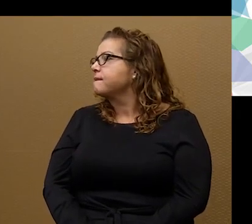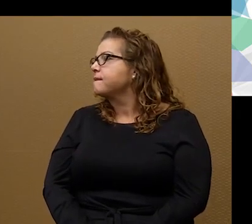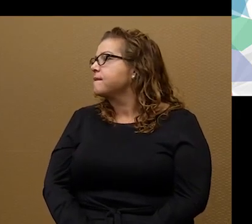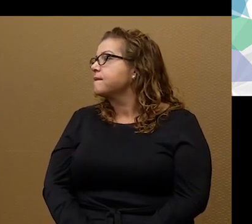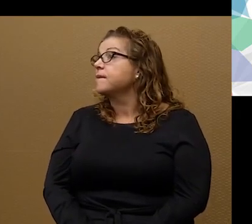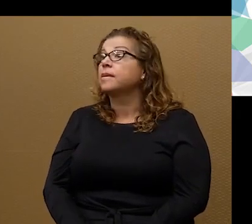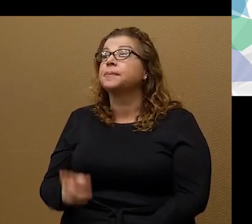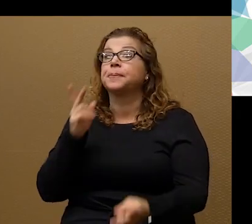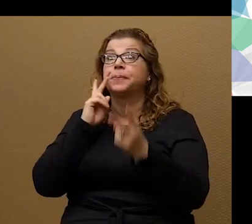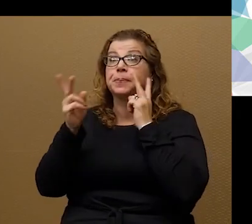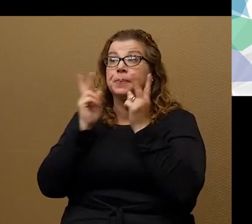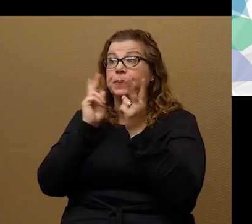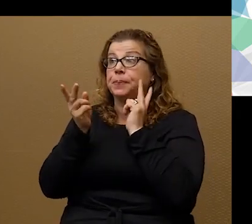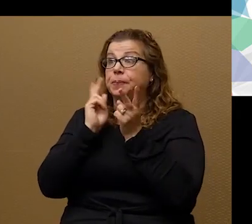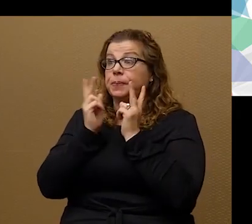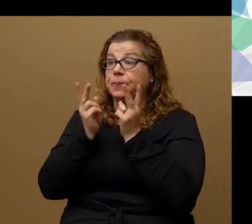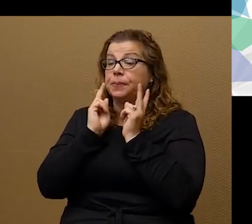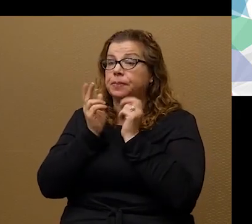Sight.